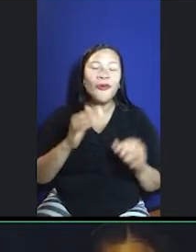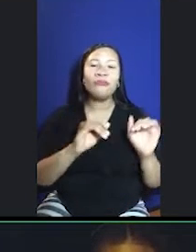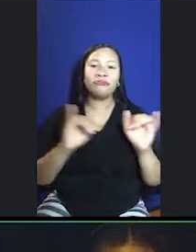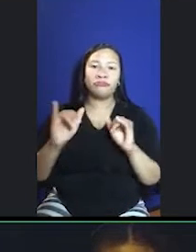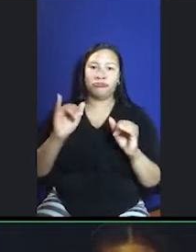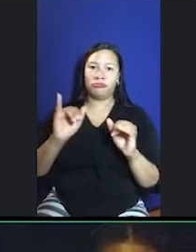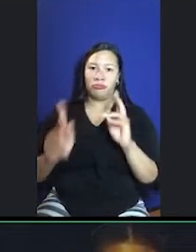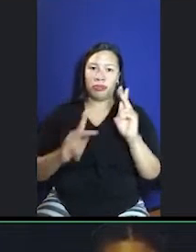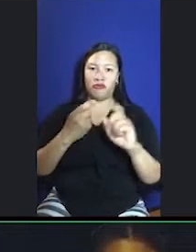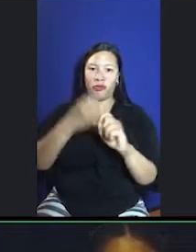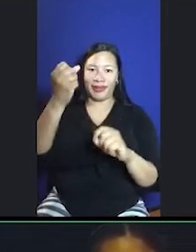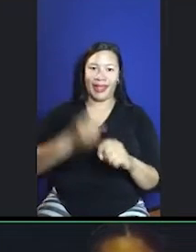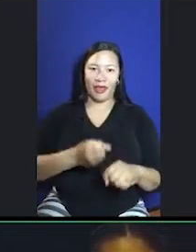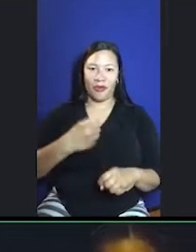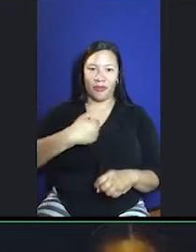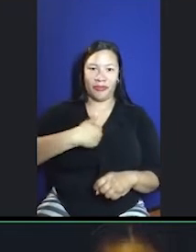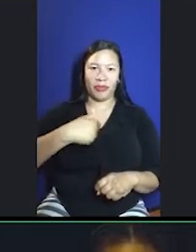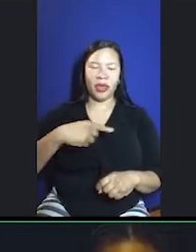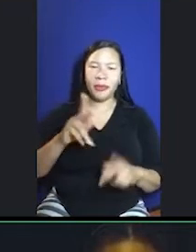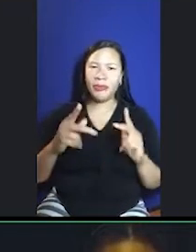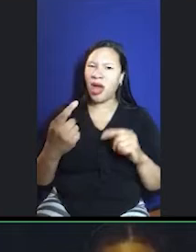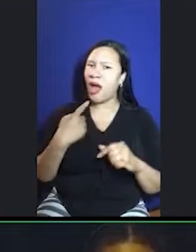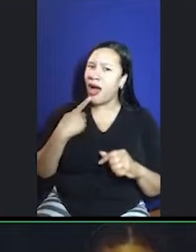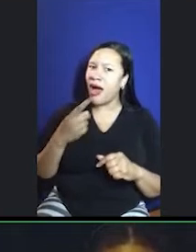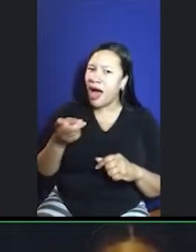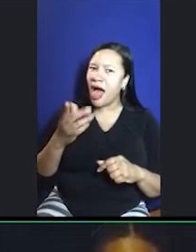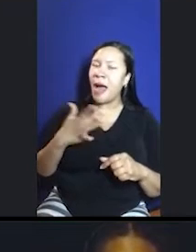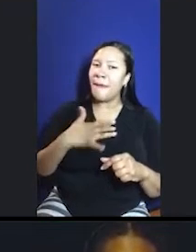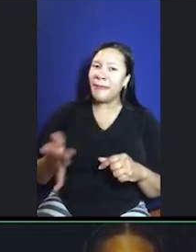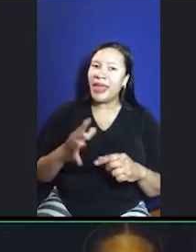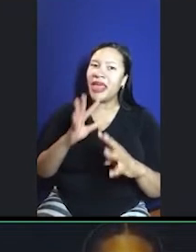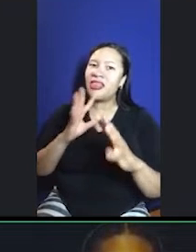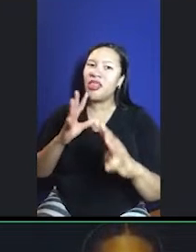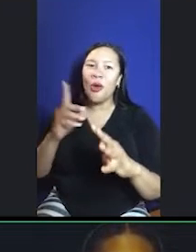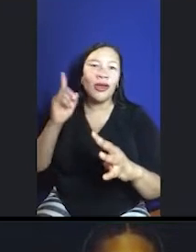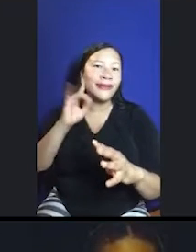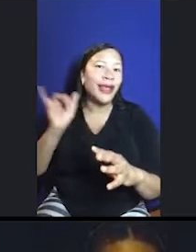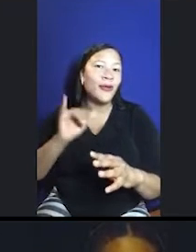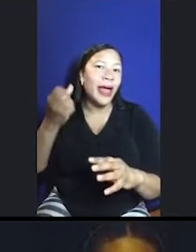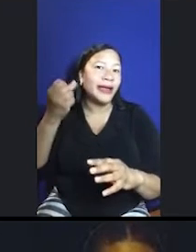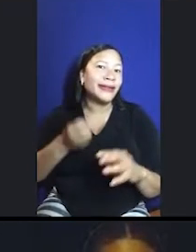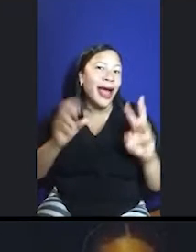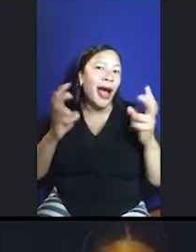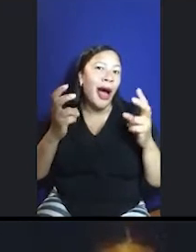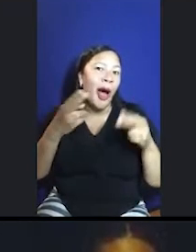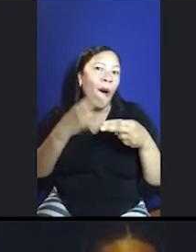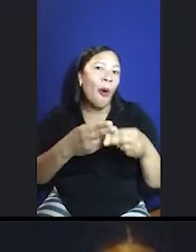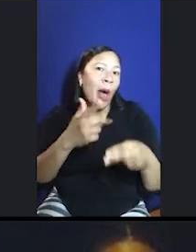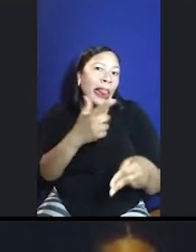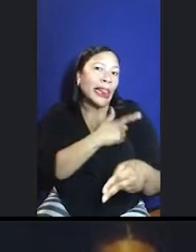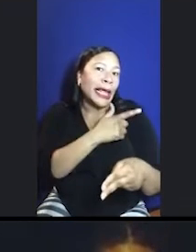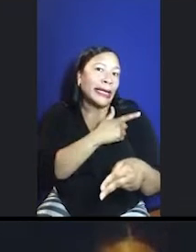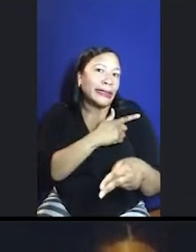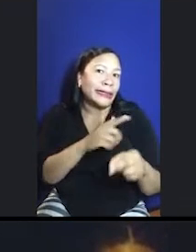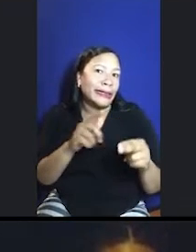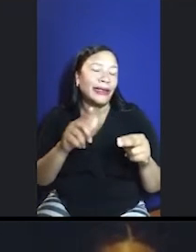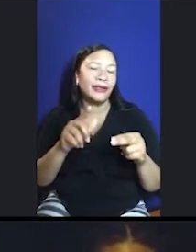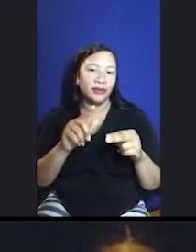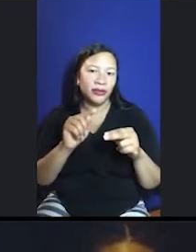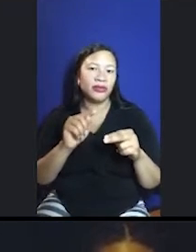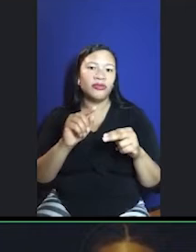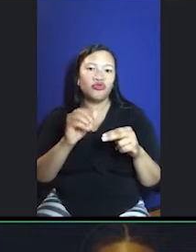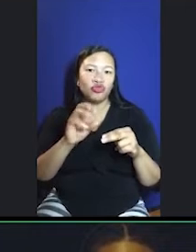South, myself, and they say, "Oh, you have a lazy drawl or a lazy tongue," I wanted to you ask you know. that, like, are there like country accents in sign